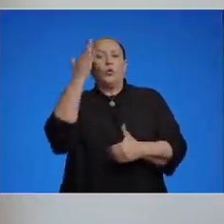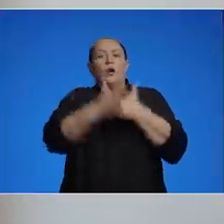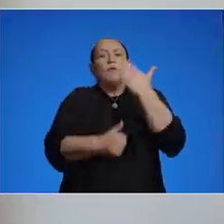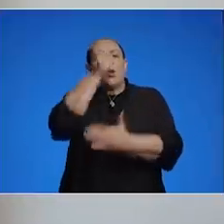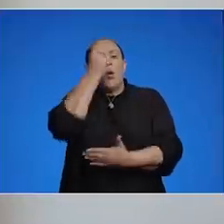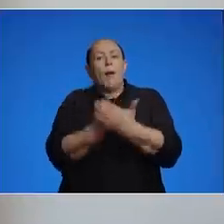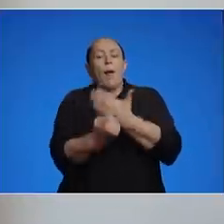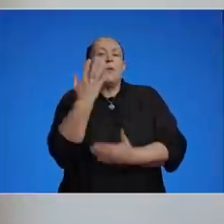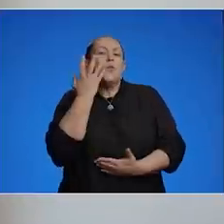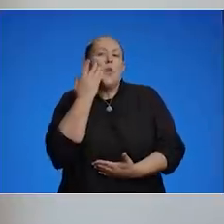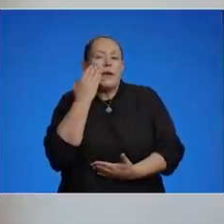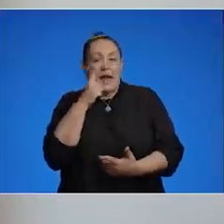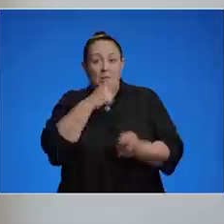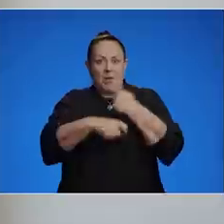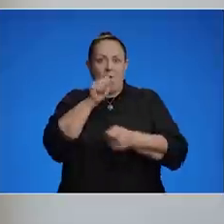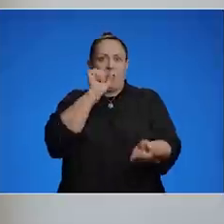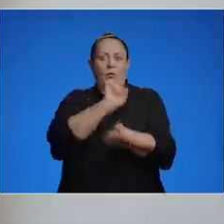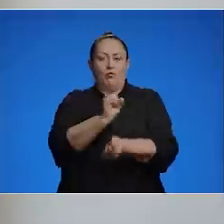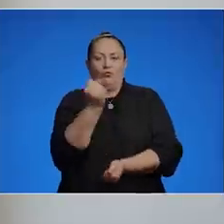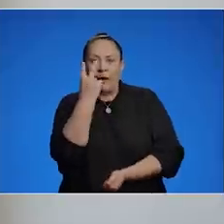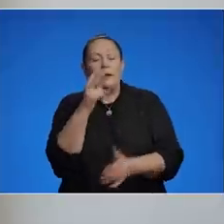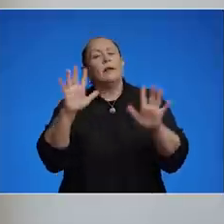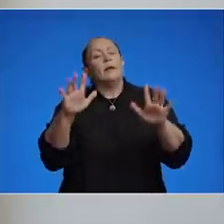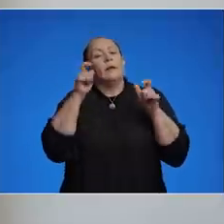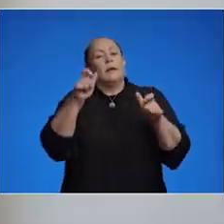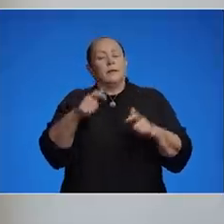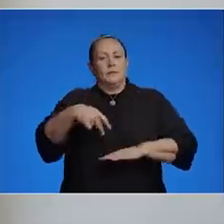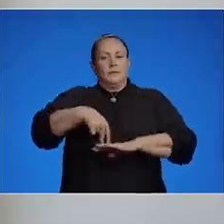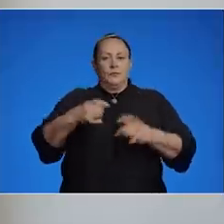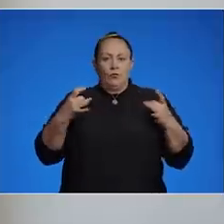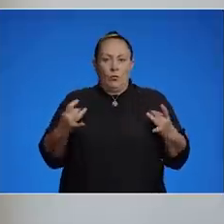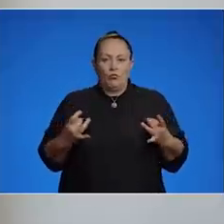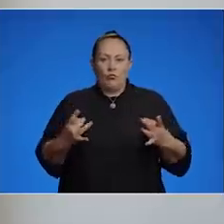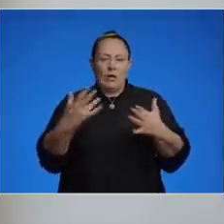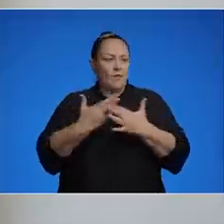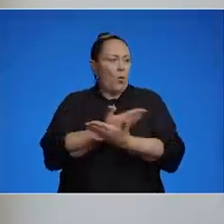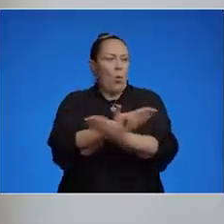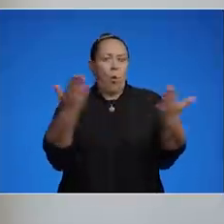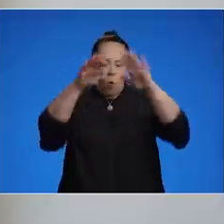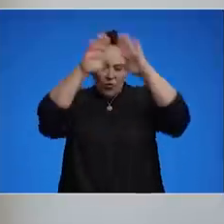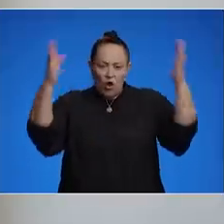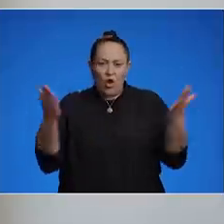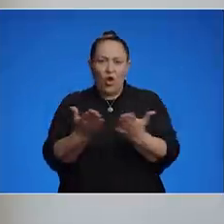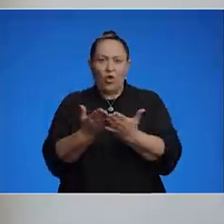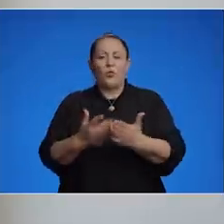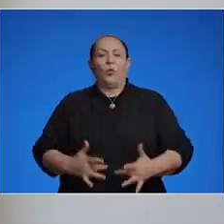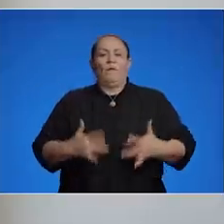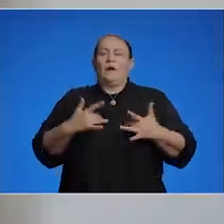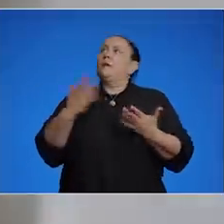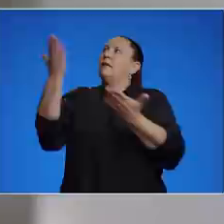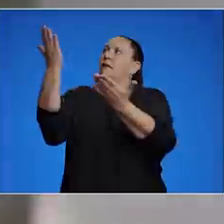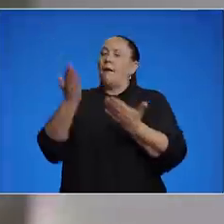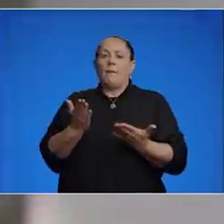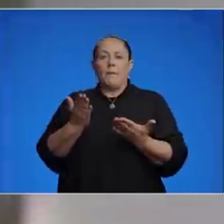like a trap. For it will come down on every living man on the face of the earth.